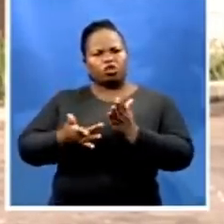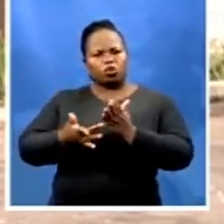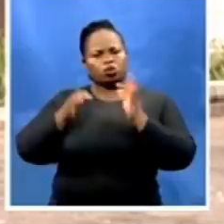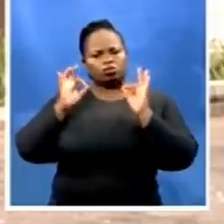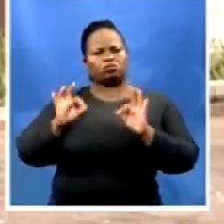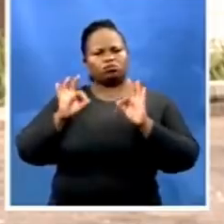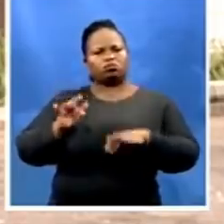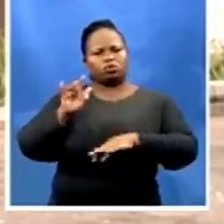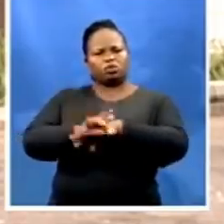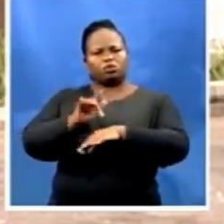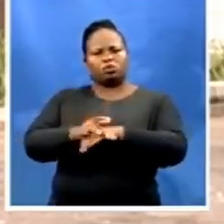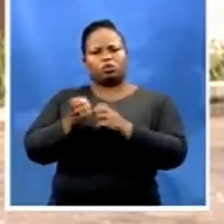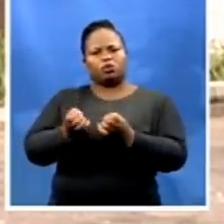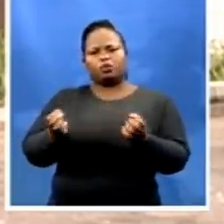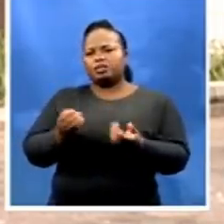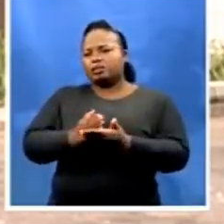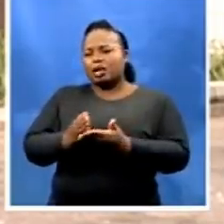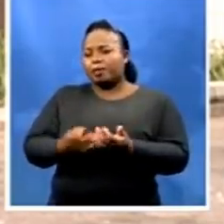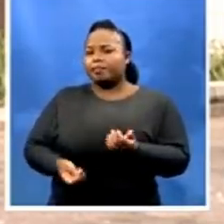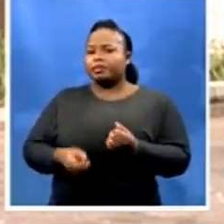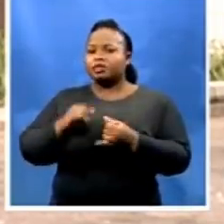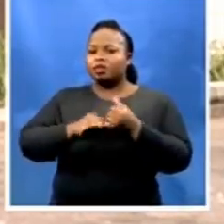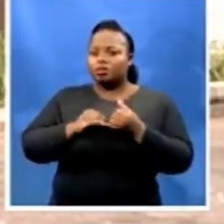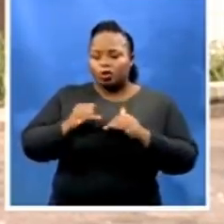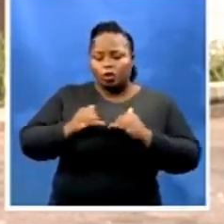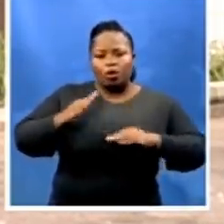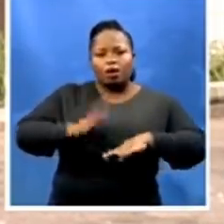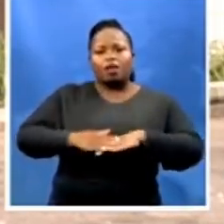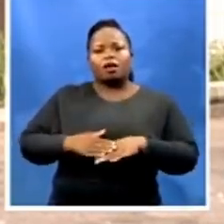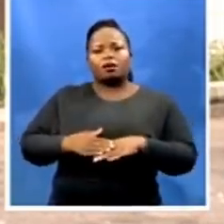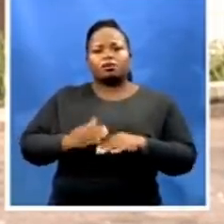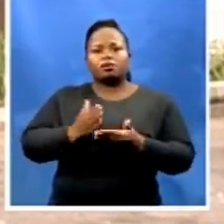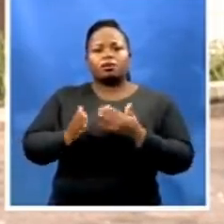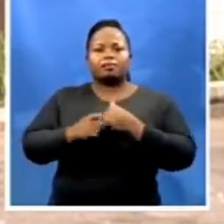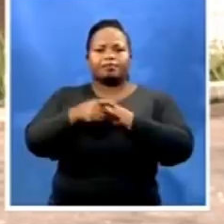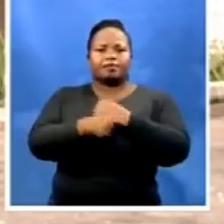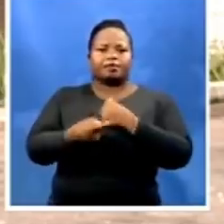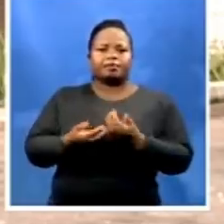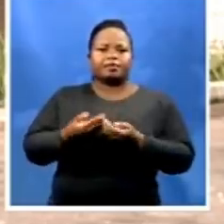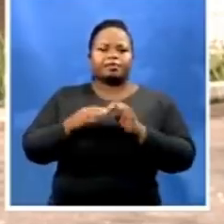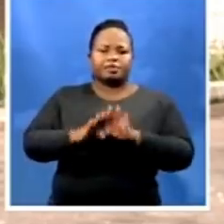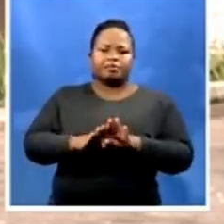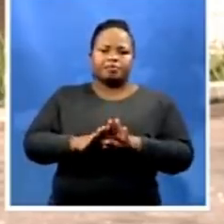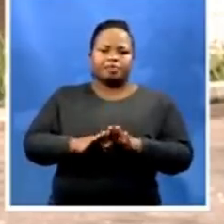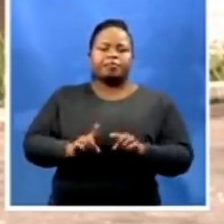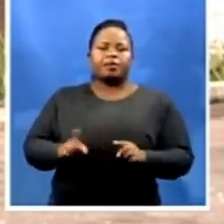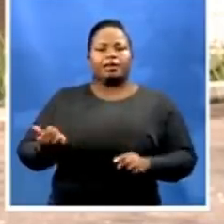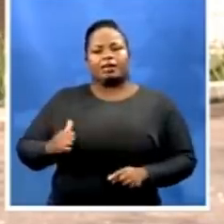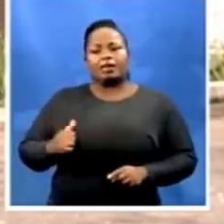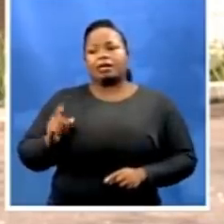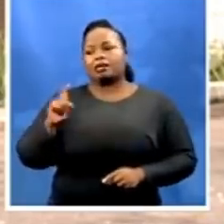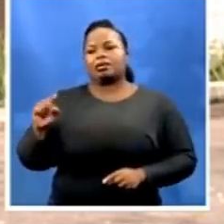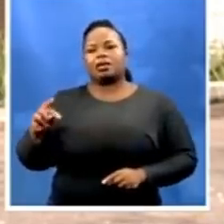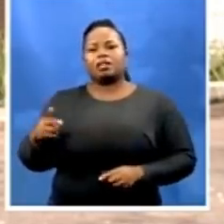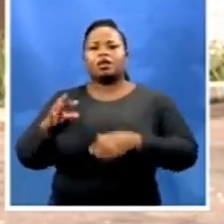take online for the children who are on lockdown. They've got that privilege in order to study online, but these children at the